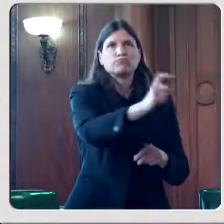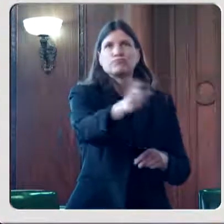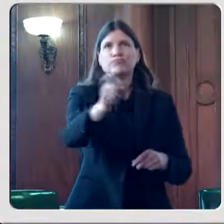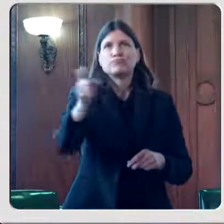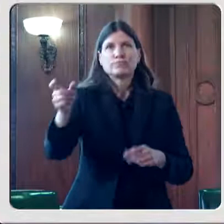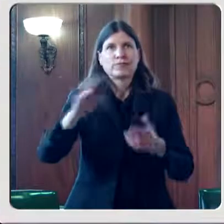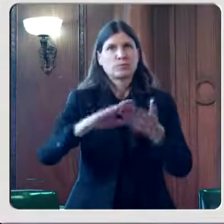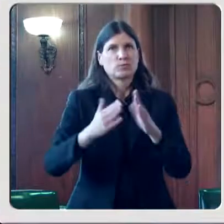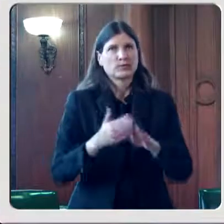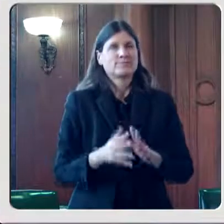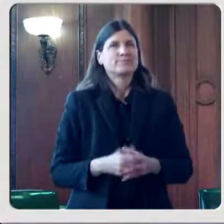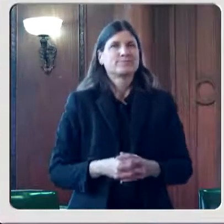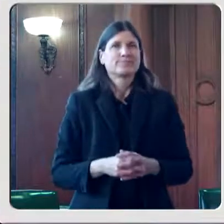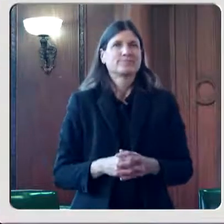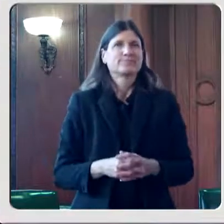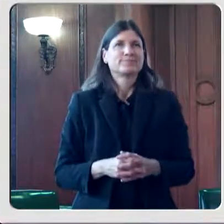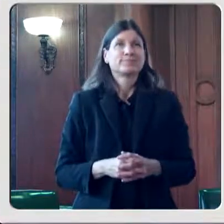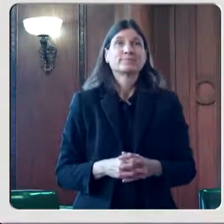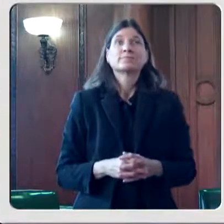because of President's